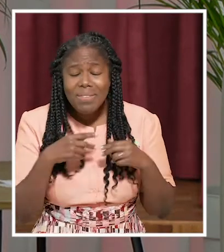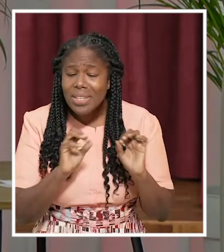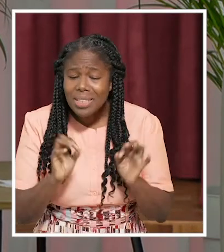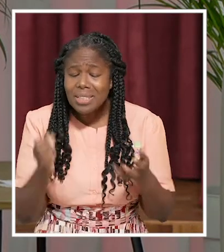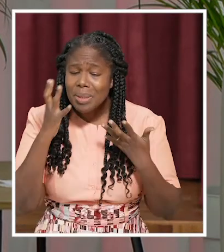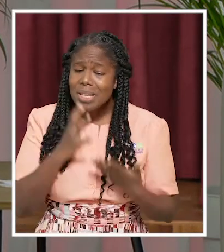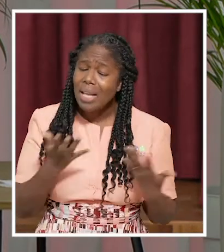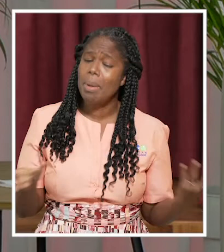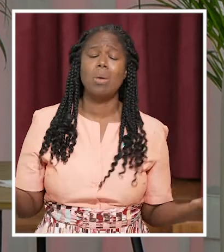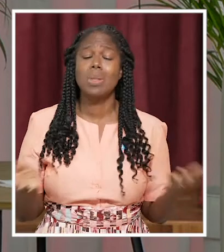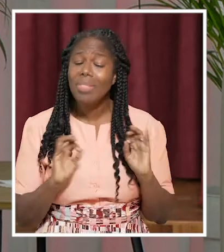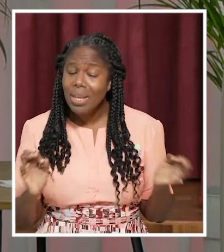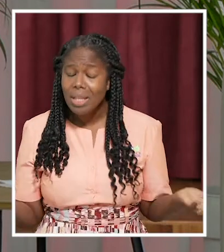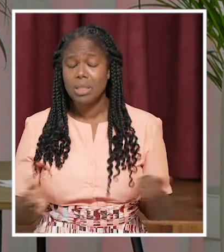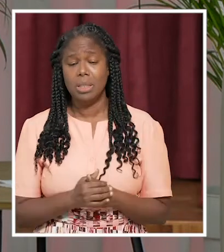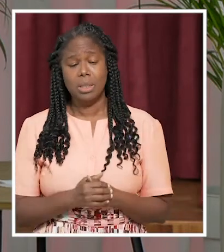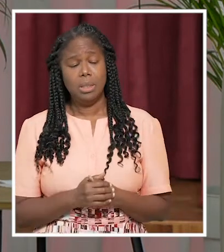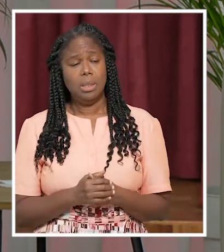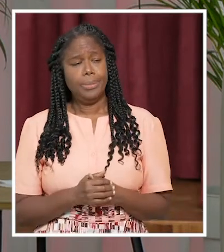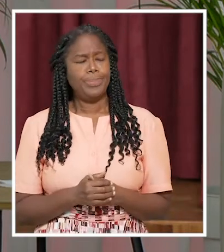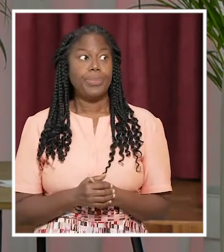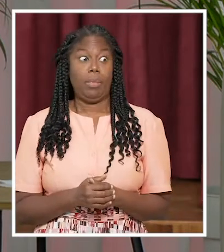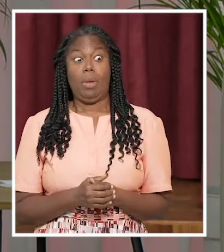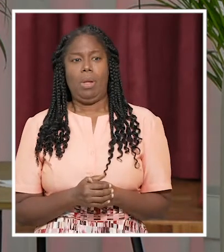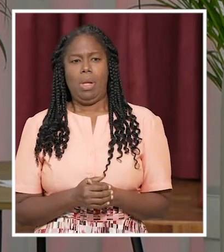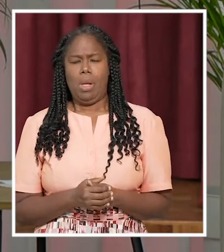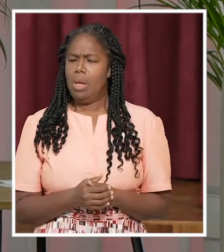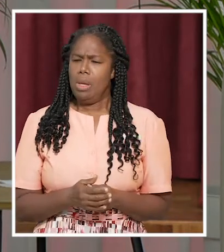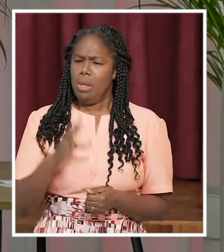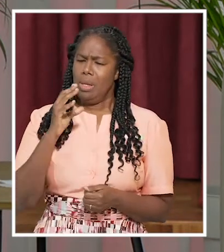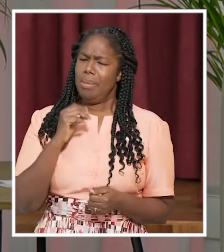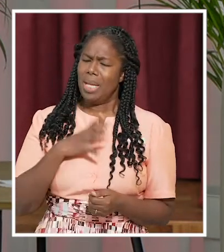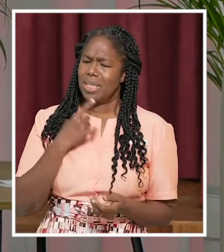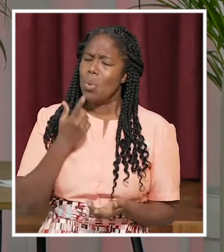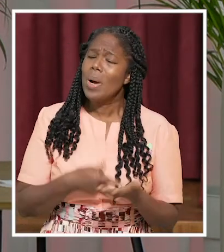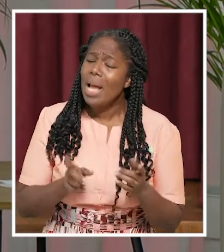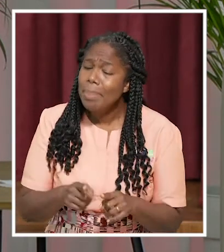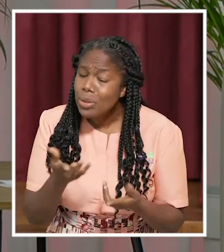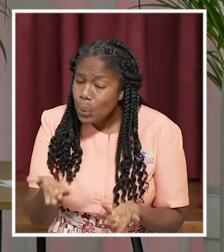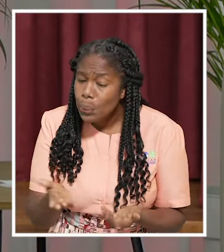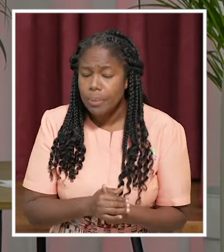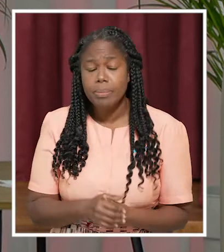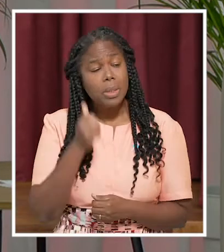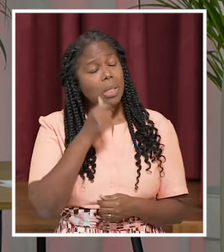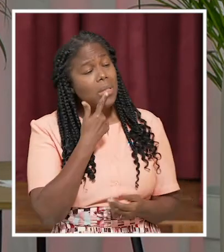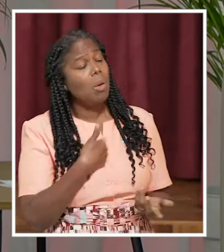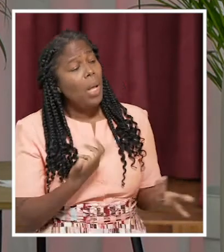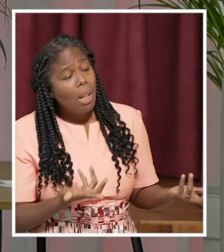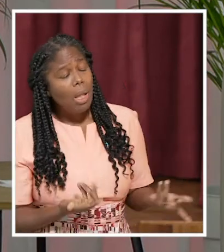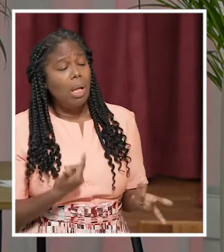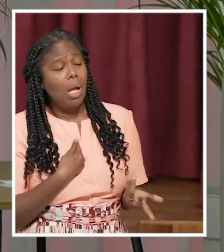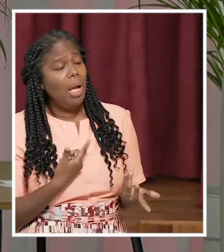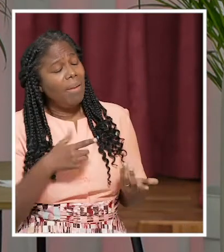she was explaining to him that she thought she was going through depression. But he, as a person, never experienced depression before. So he couldn't